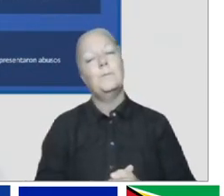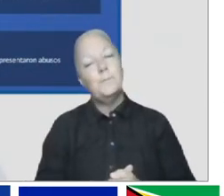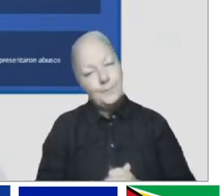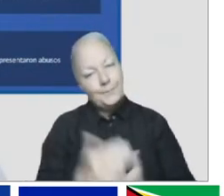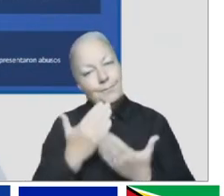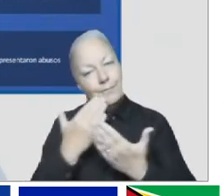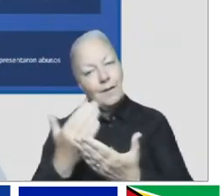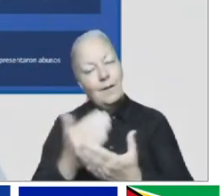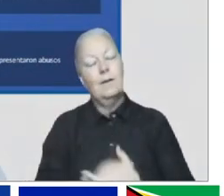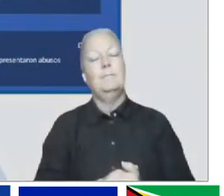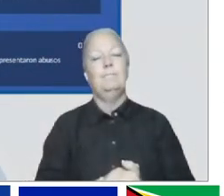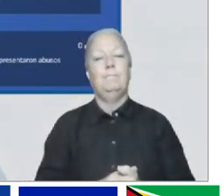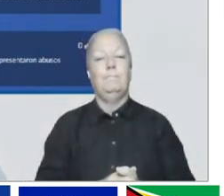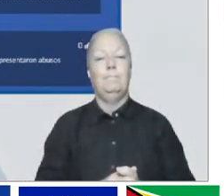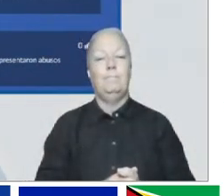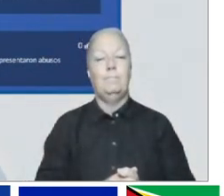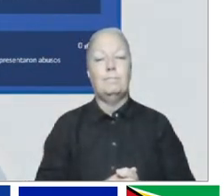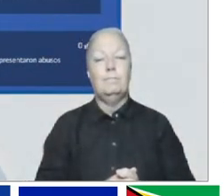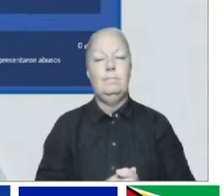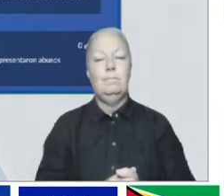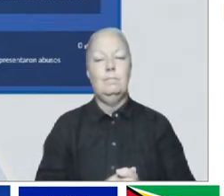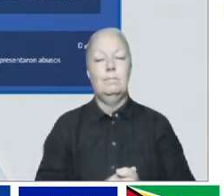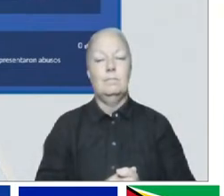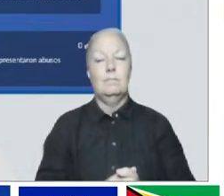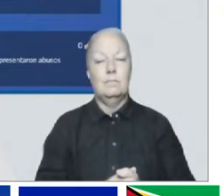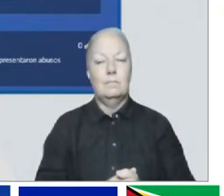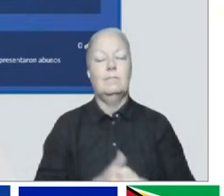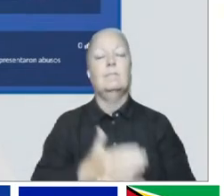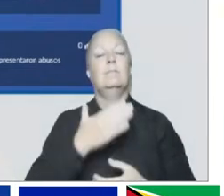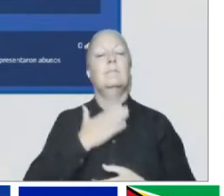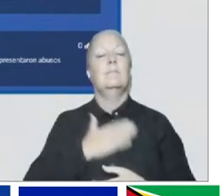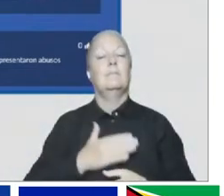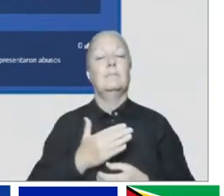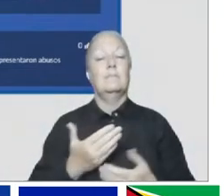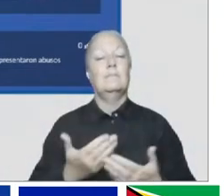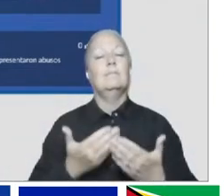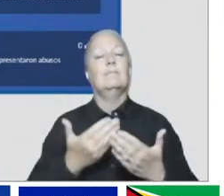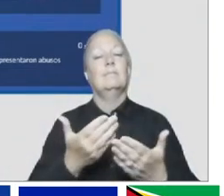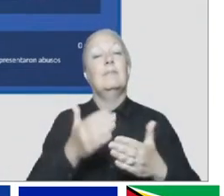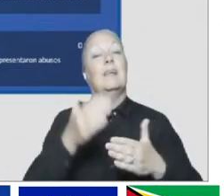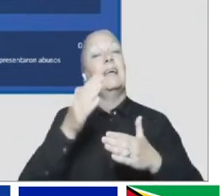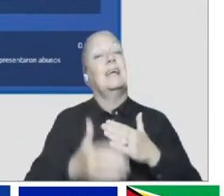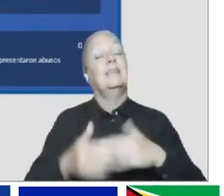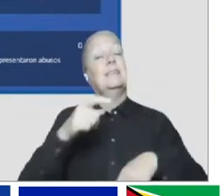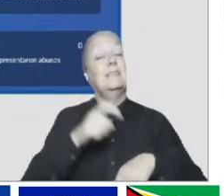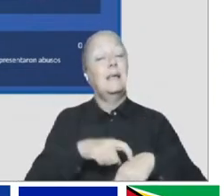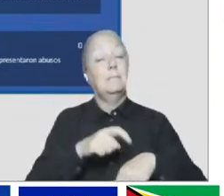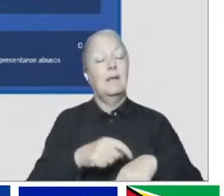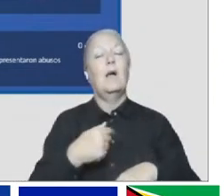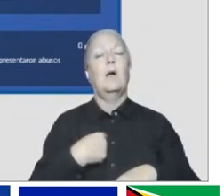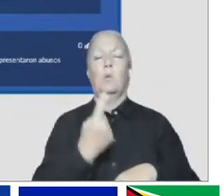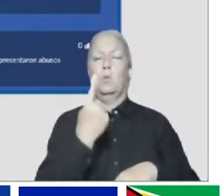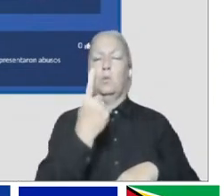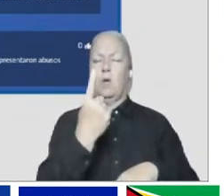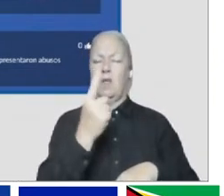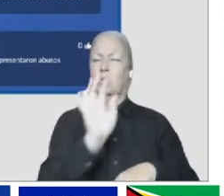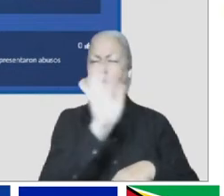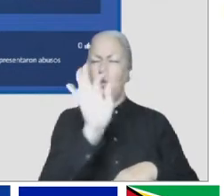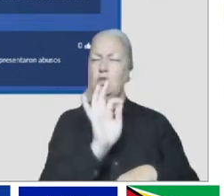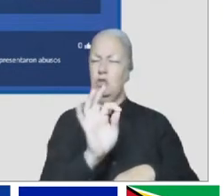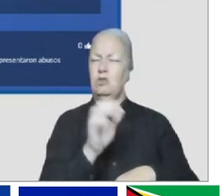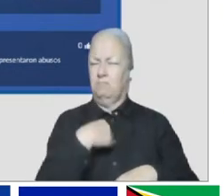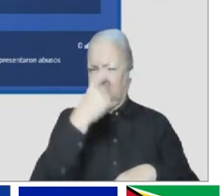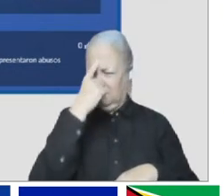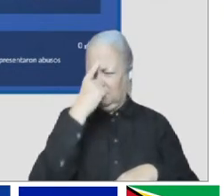give the due time to Bijay at the end of his session, I will take one more question or ask one more question, which will be a question